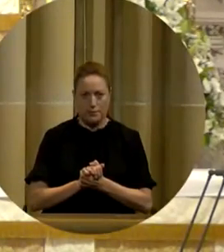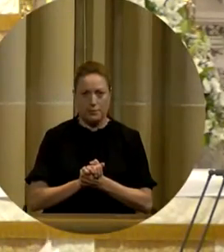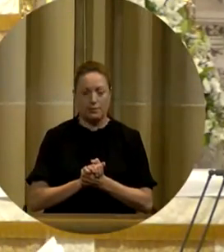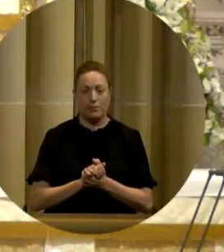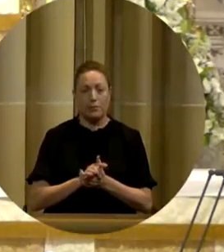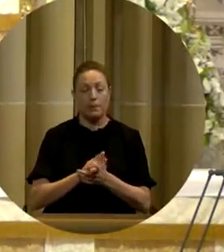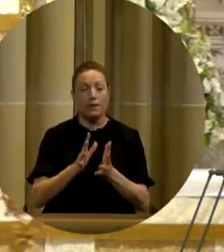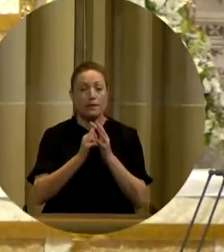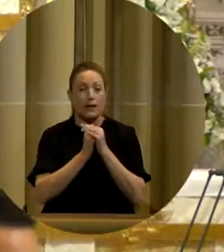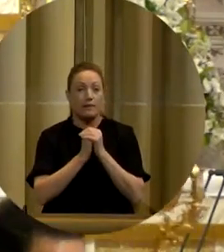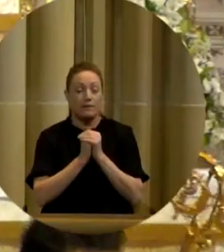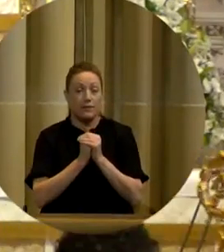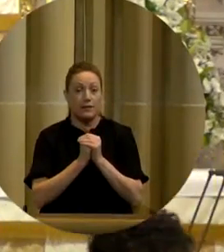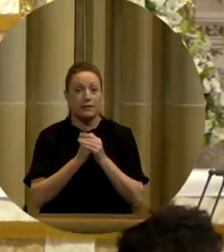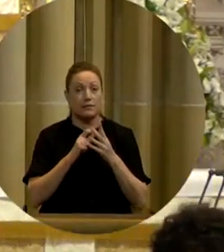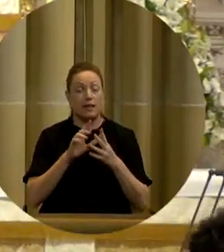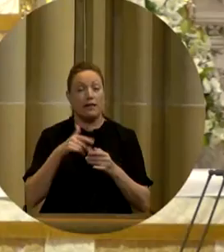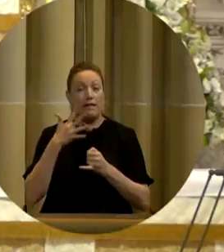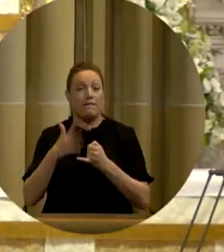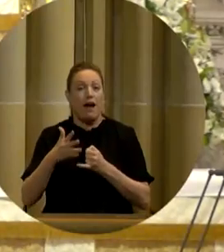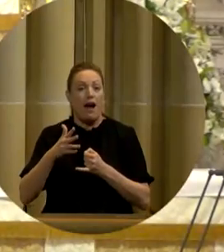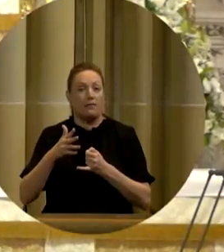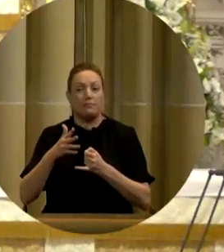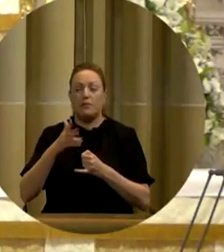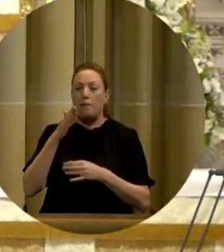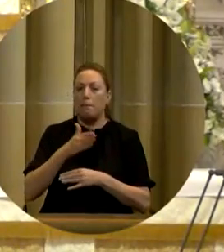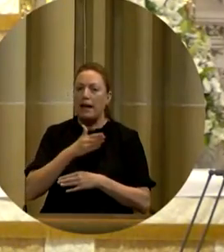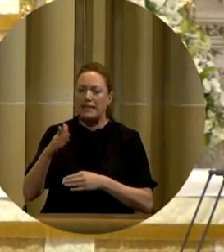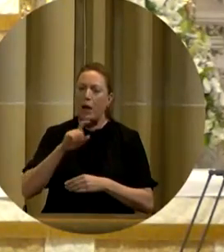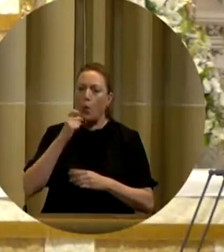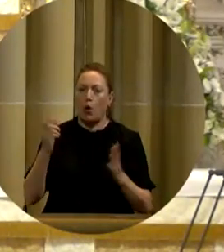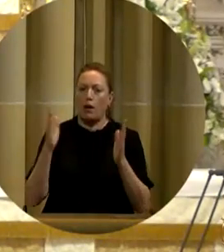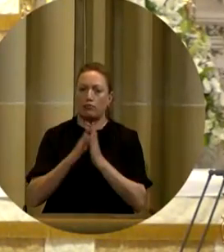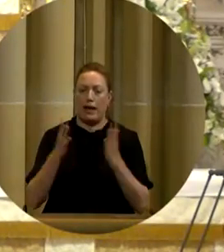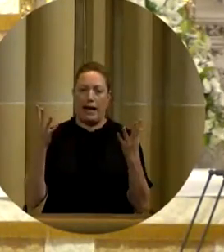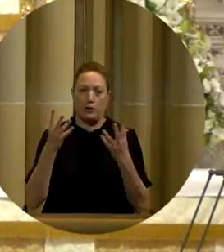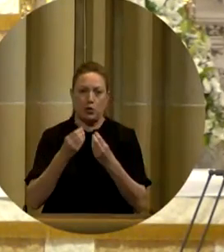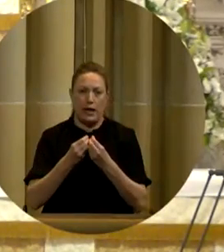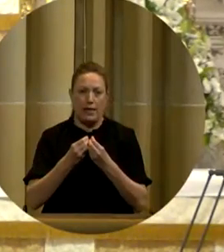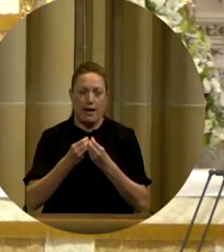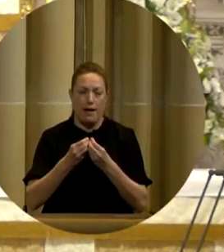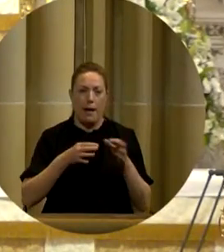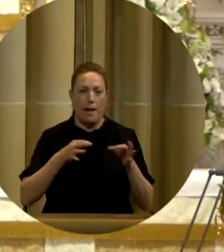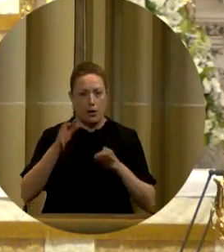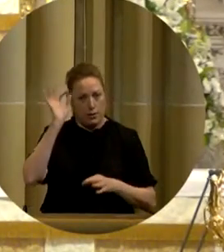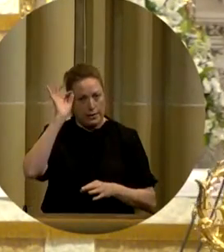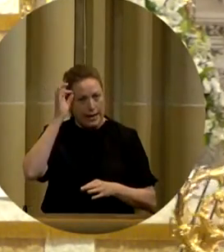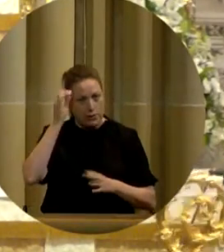My friends, after our final blessing, we'll pray together the Plenary Council prayer. So I ask you to remain with